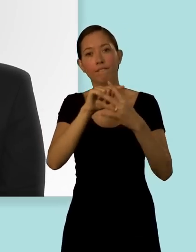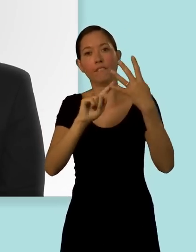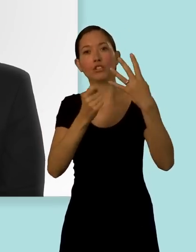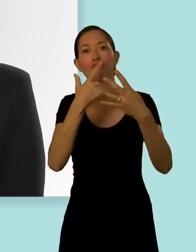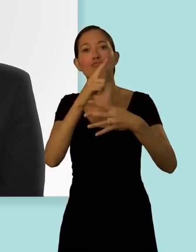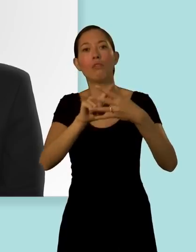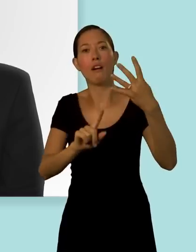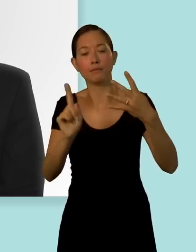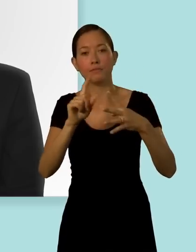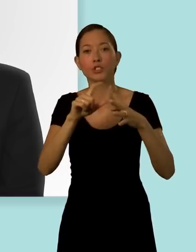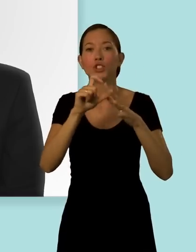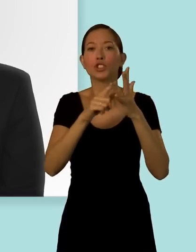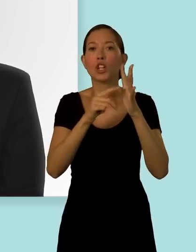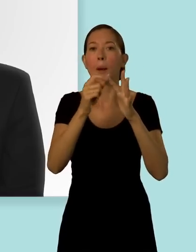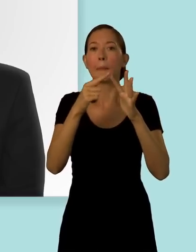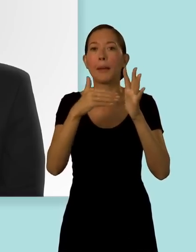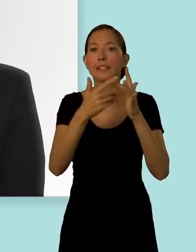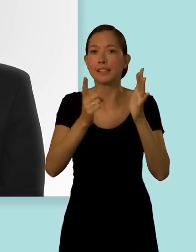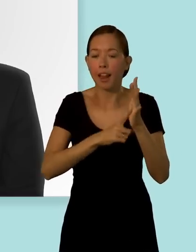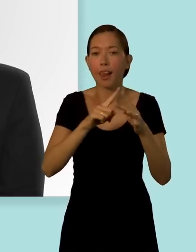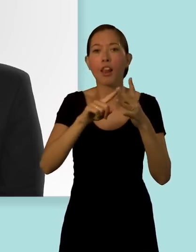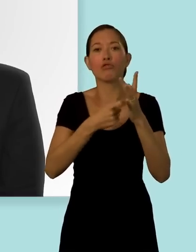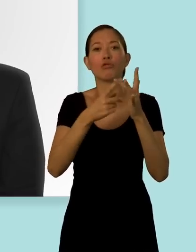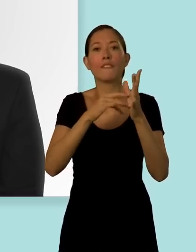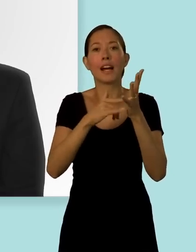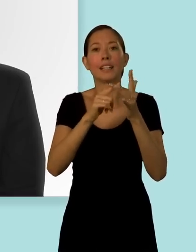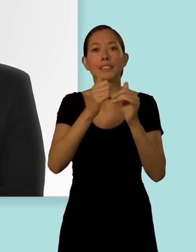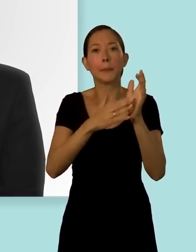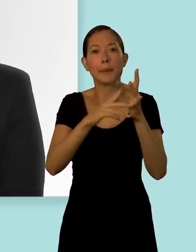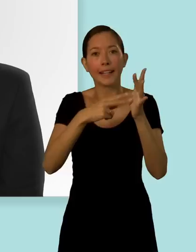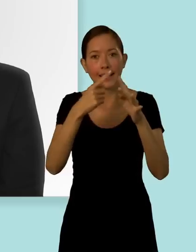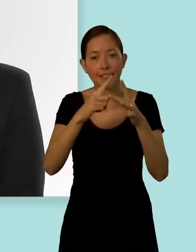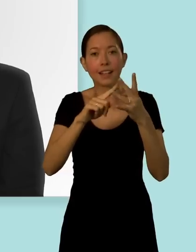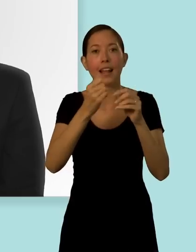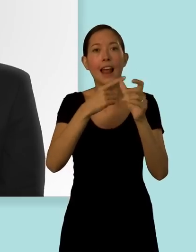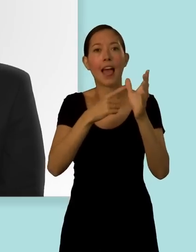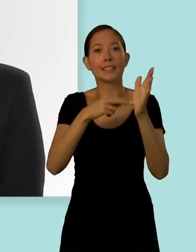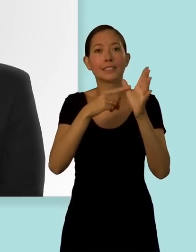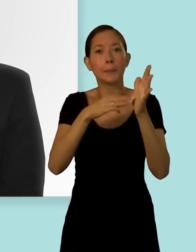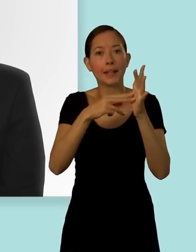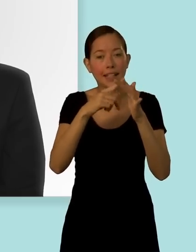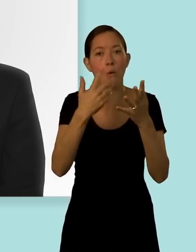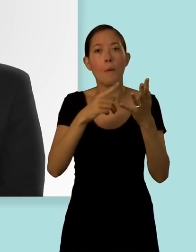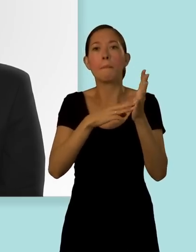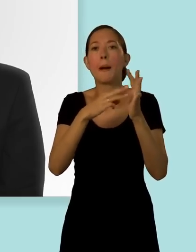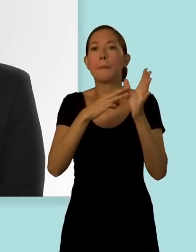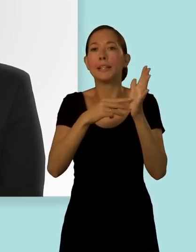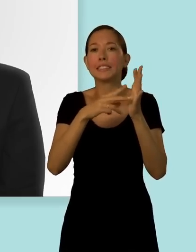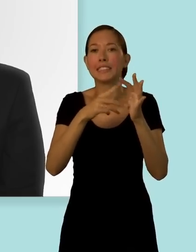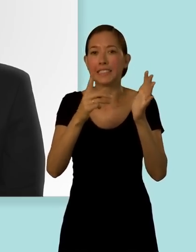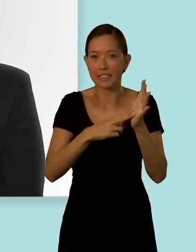drugs: donepezil, rivastigmine, galantamine or memantine. These are widely known by the brand